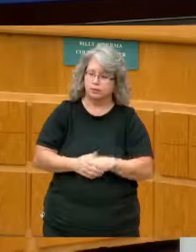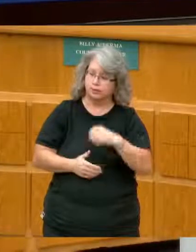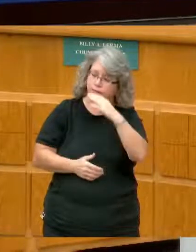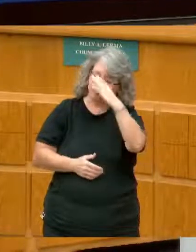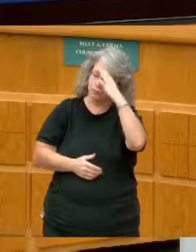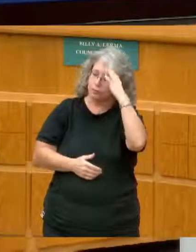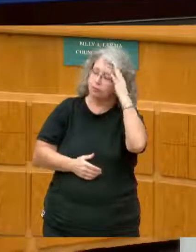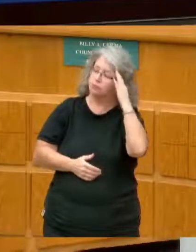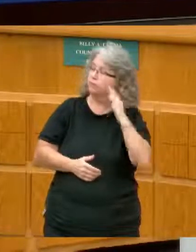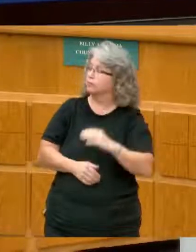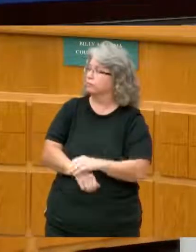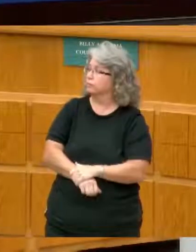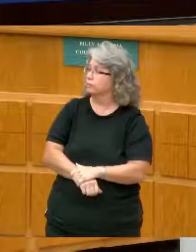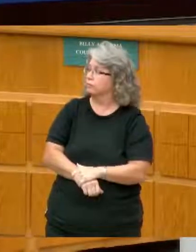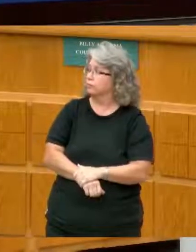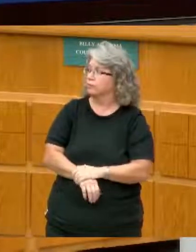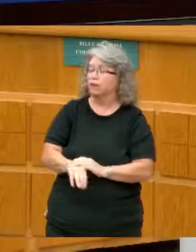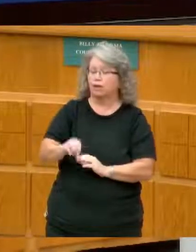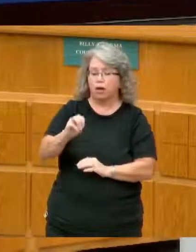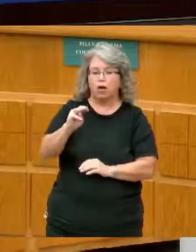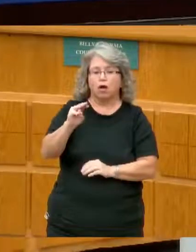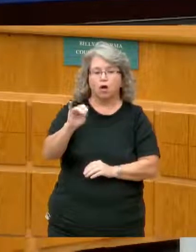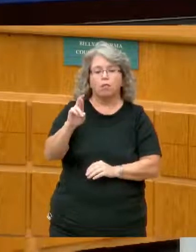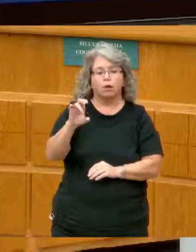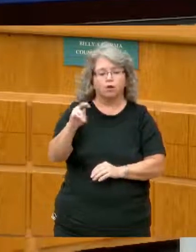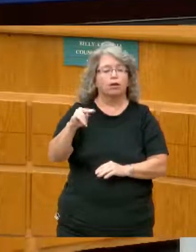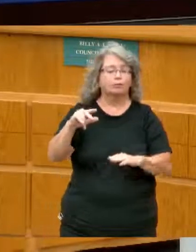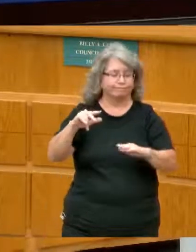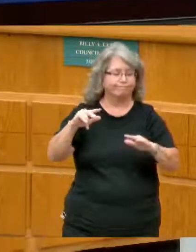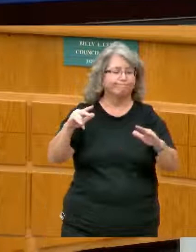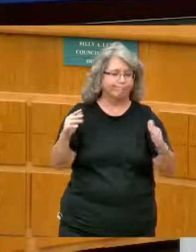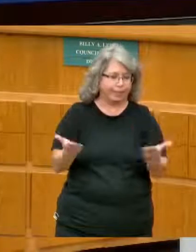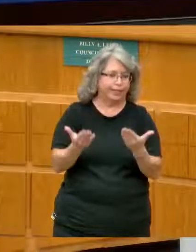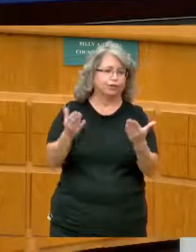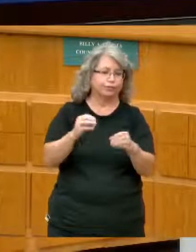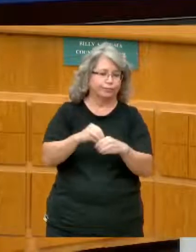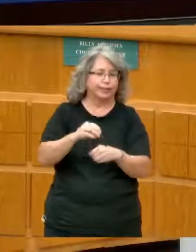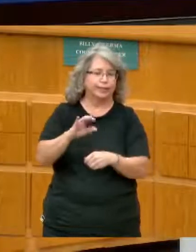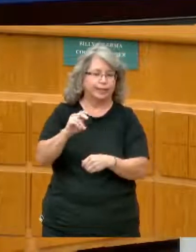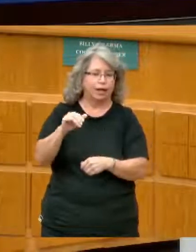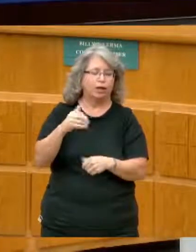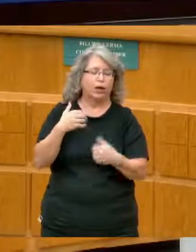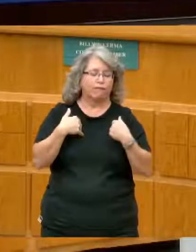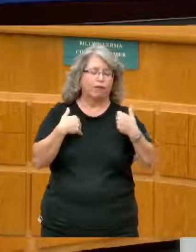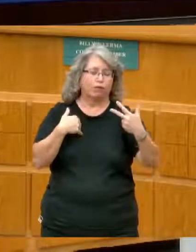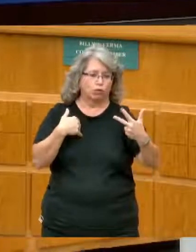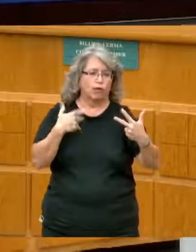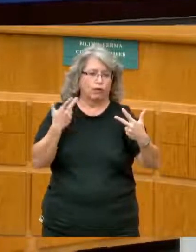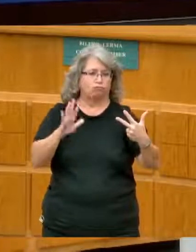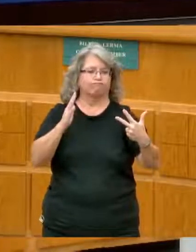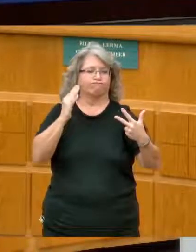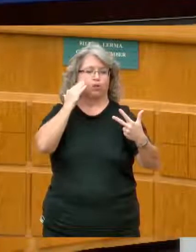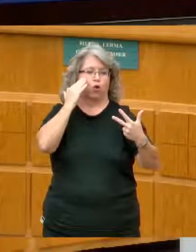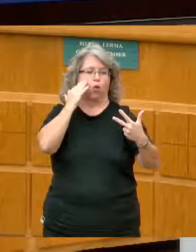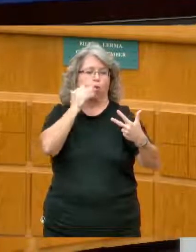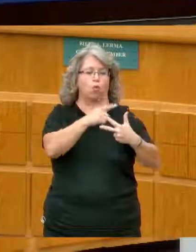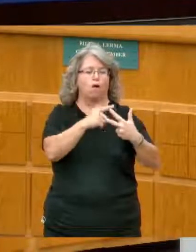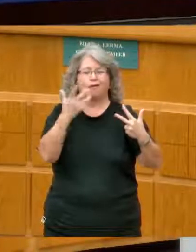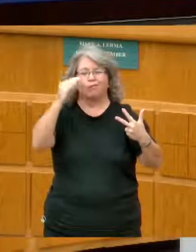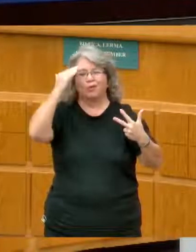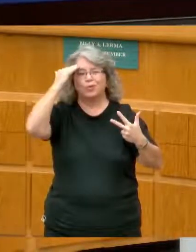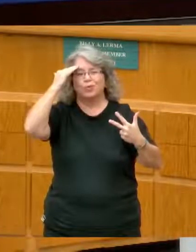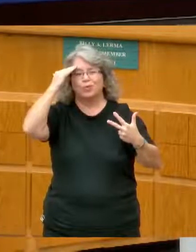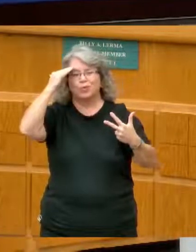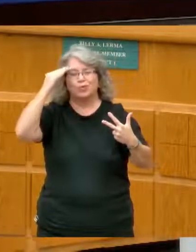So again, Omicron is here in Nueces County, and we have 3 confirmed positive cases. We already knew this, but we didn't